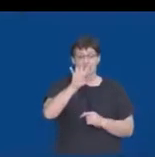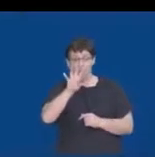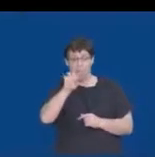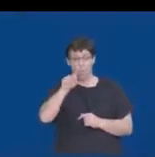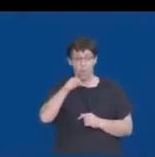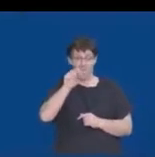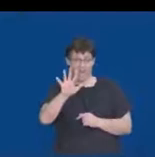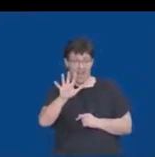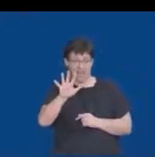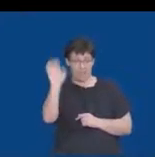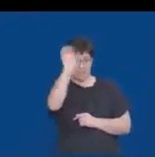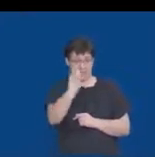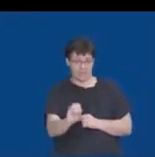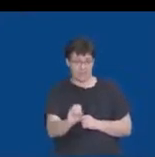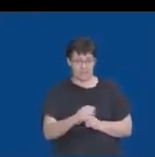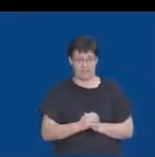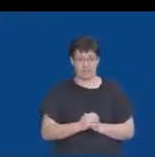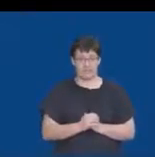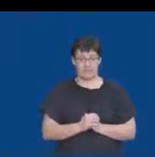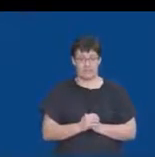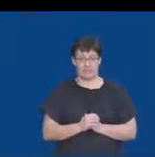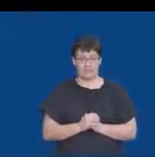or 84.5%.